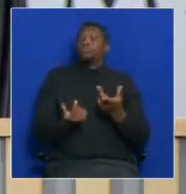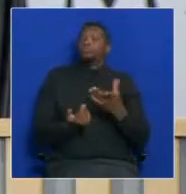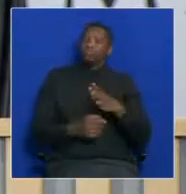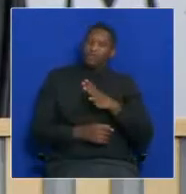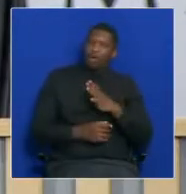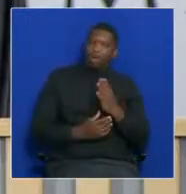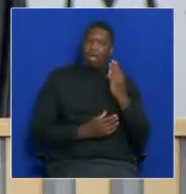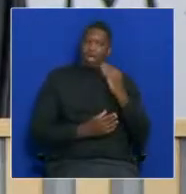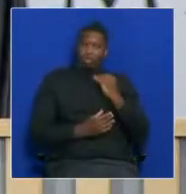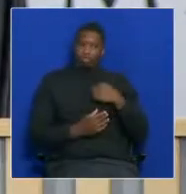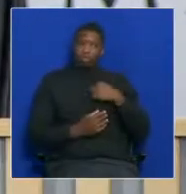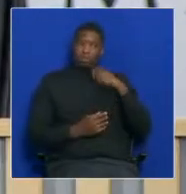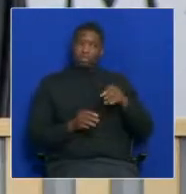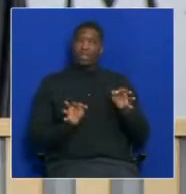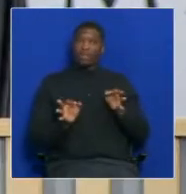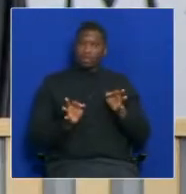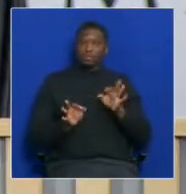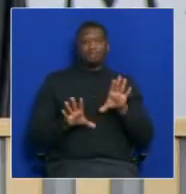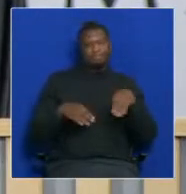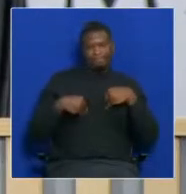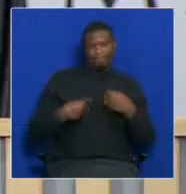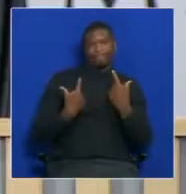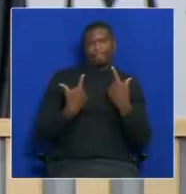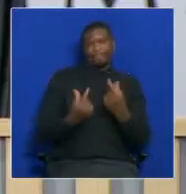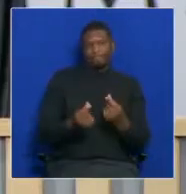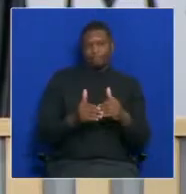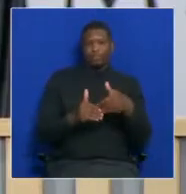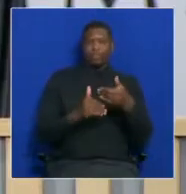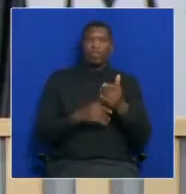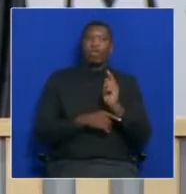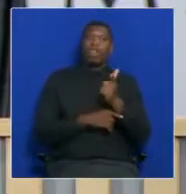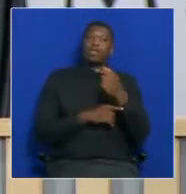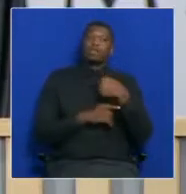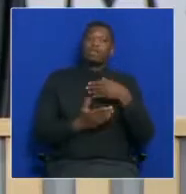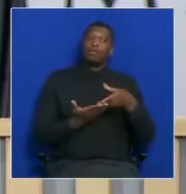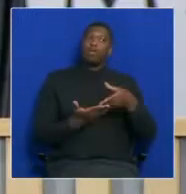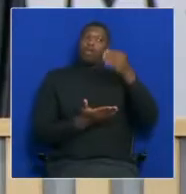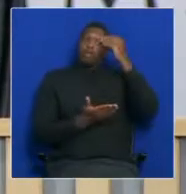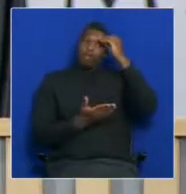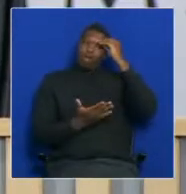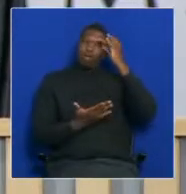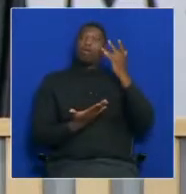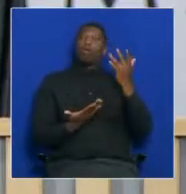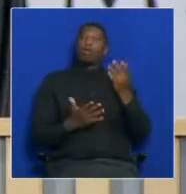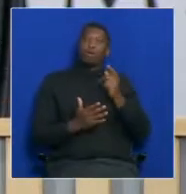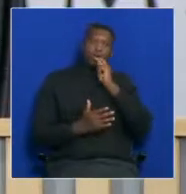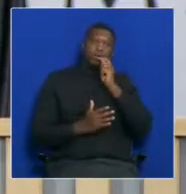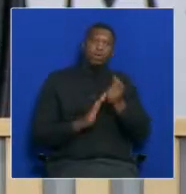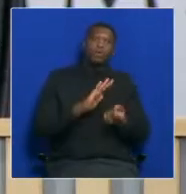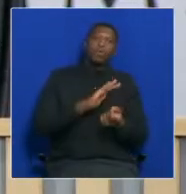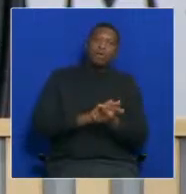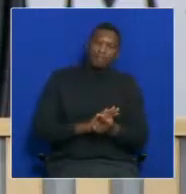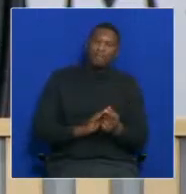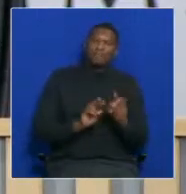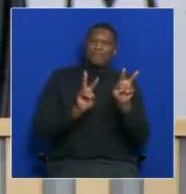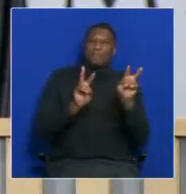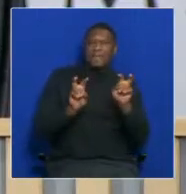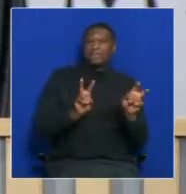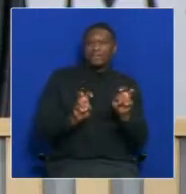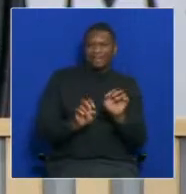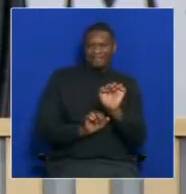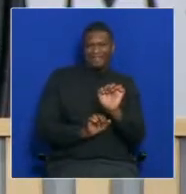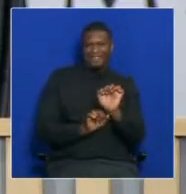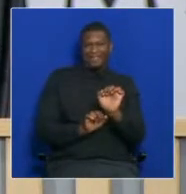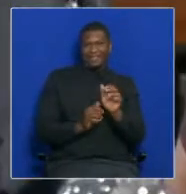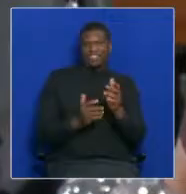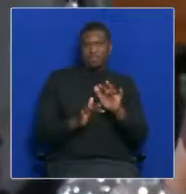that. And then, of course, I learned later that there was this matter which has been